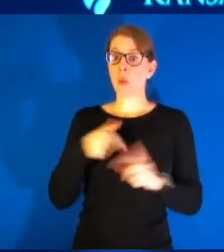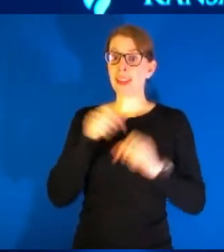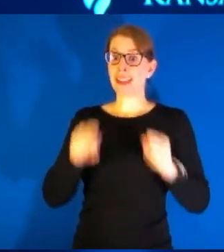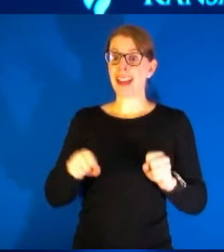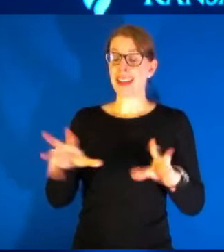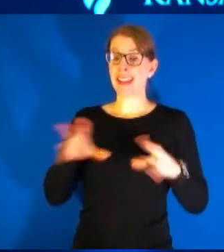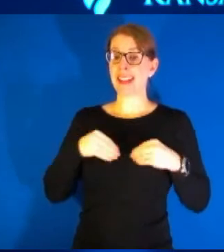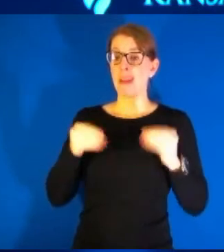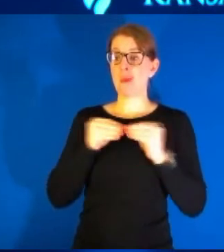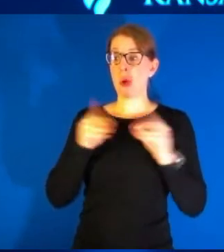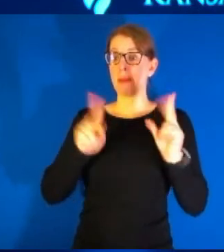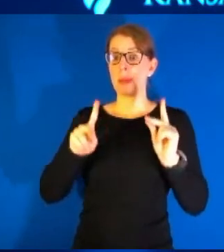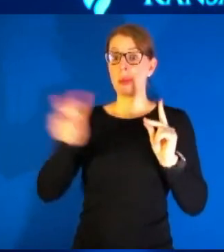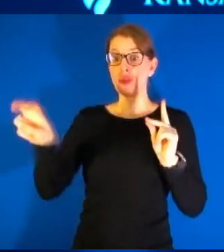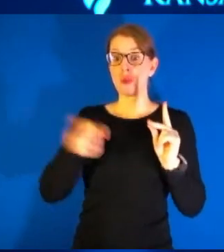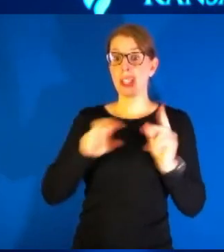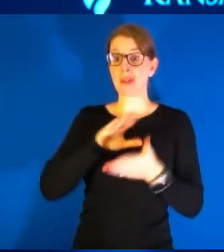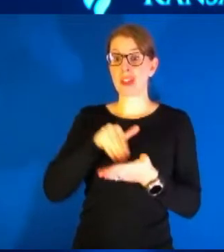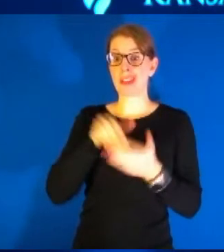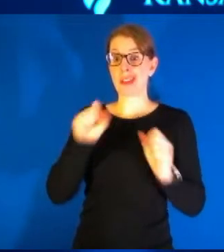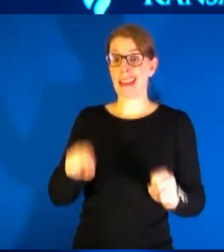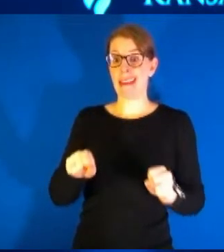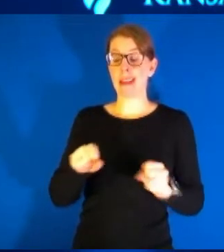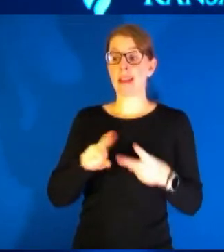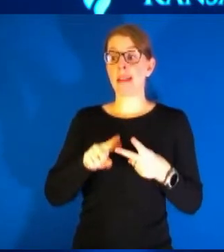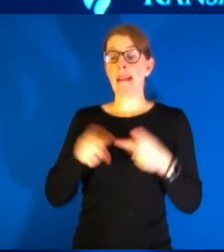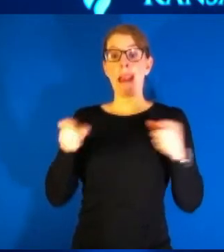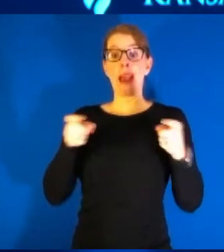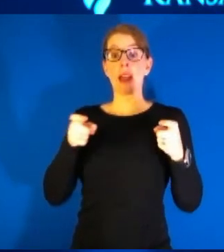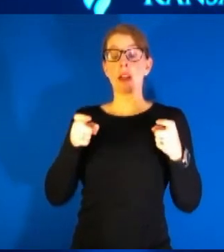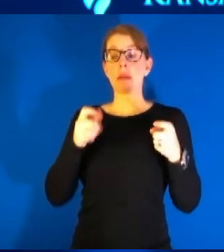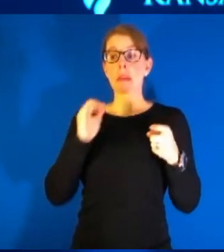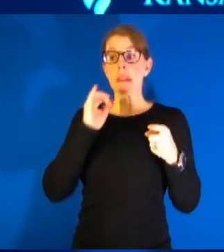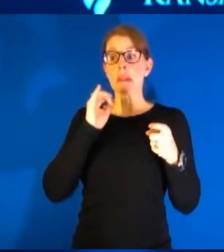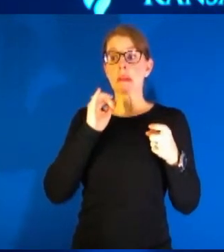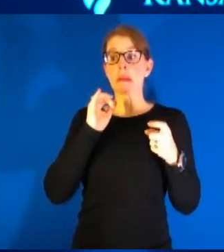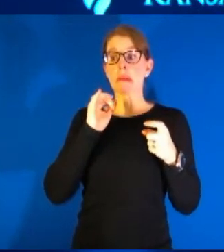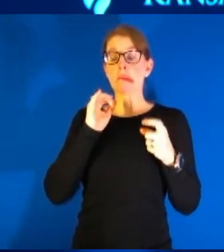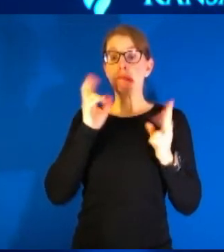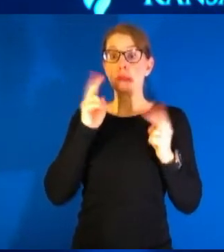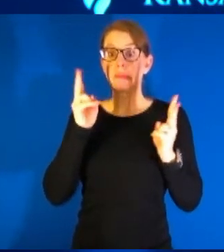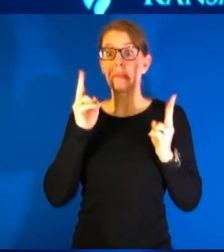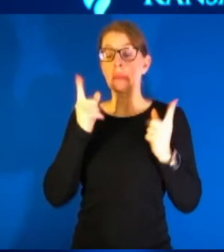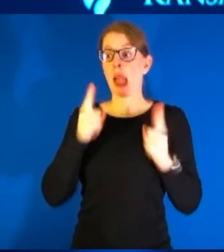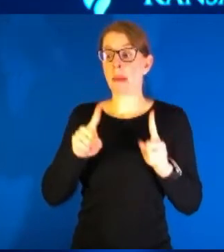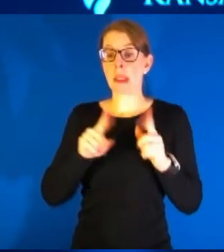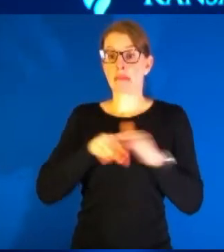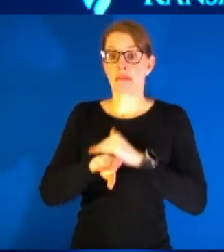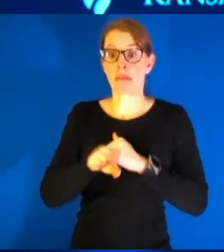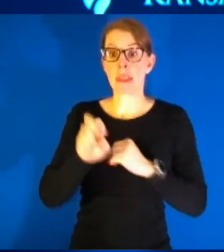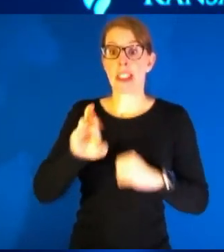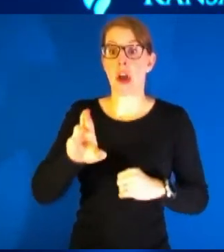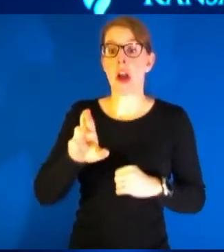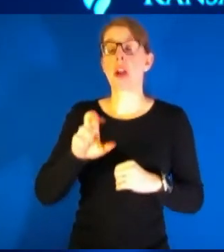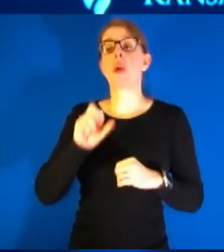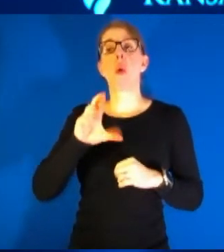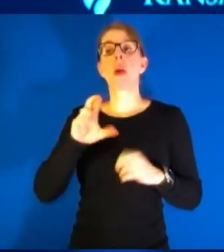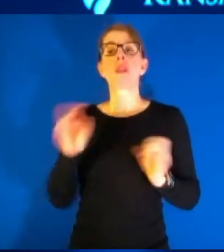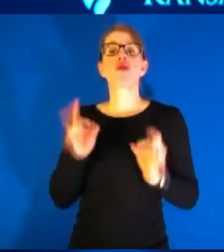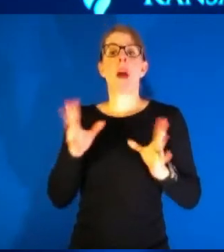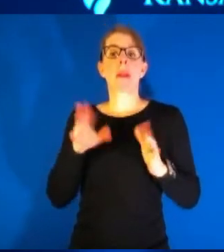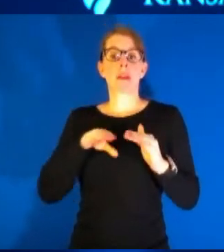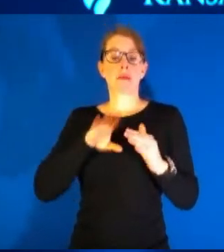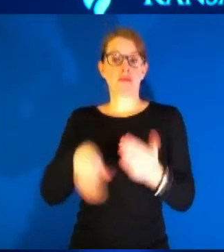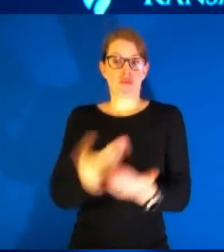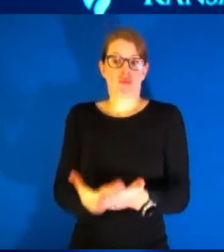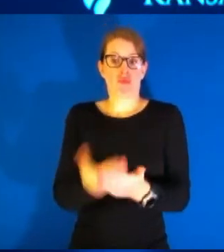transfer center, to handle the unexpected bumps when people come into the ER or the traumas that show up. That will allow us to do